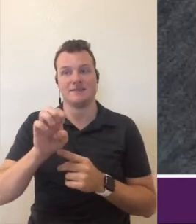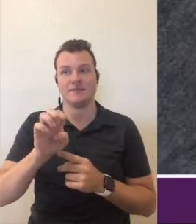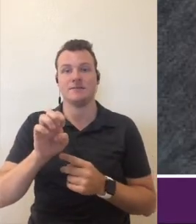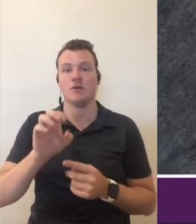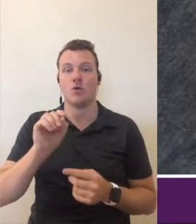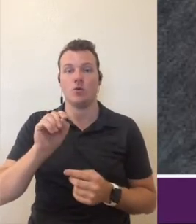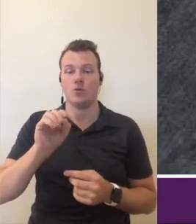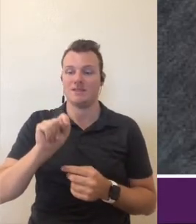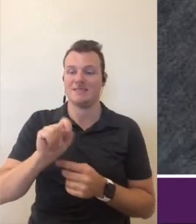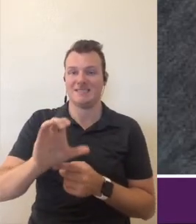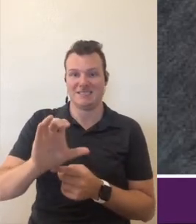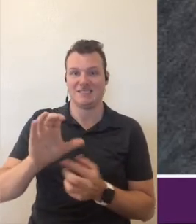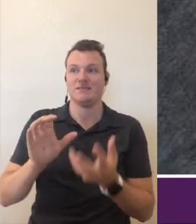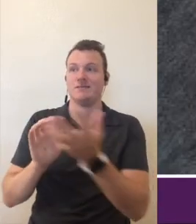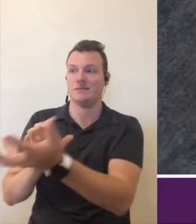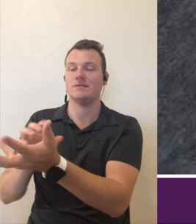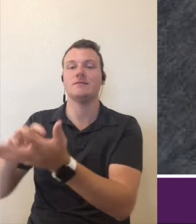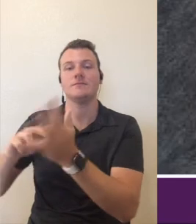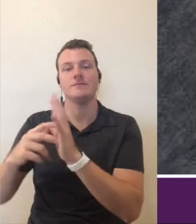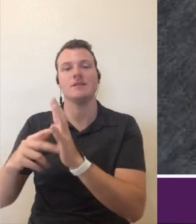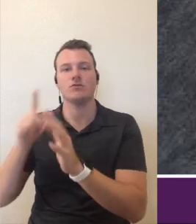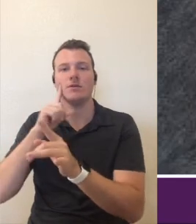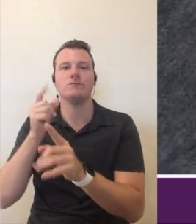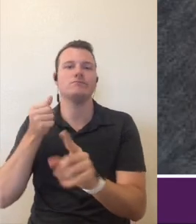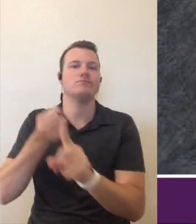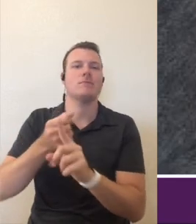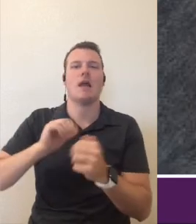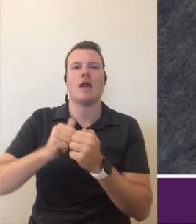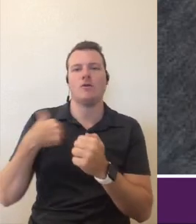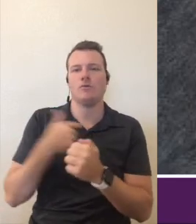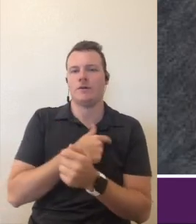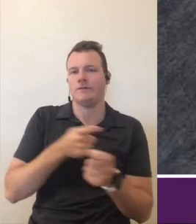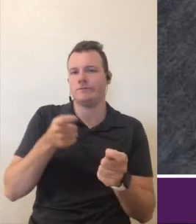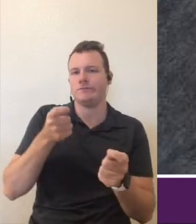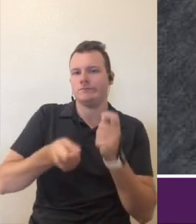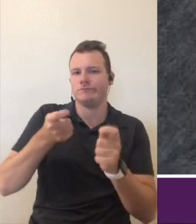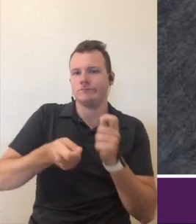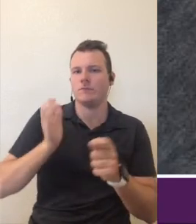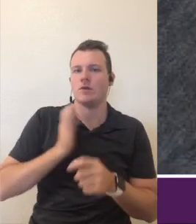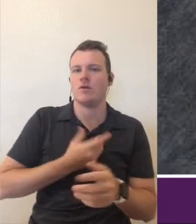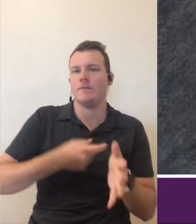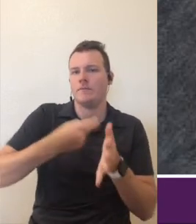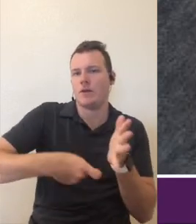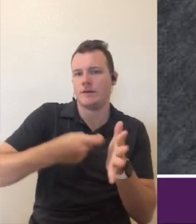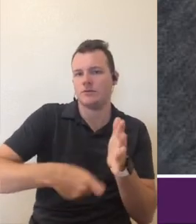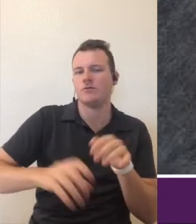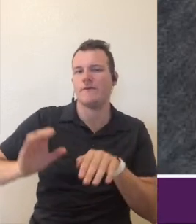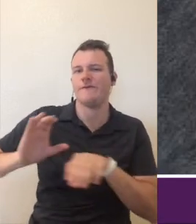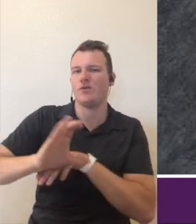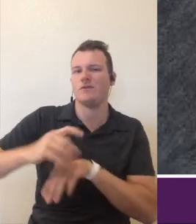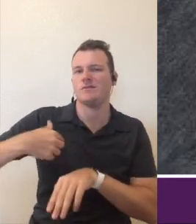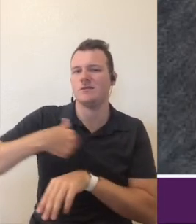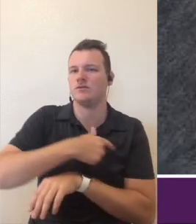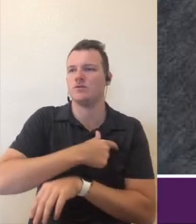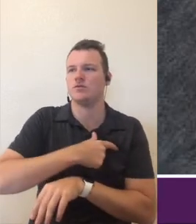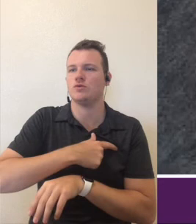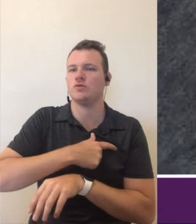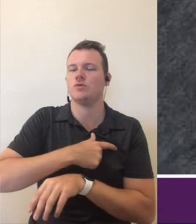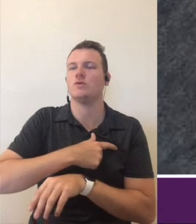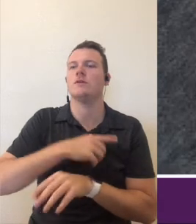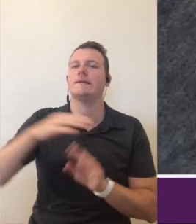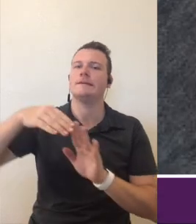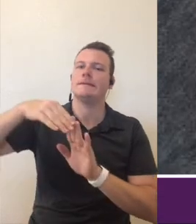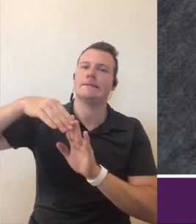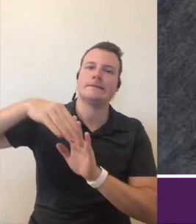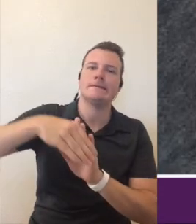And so what those devices then will do is it will actually change the manner in which we are pricing our devices. And